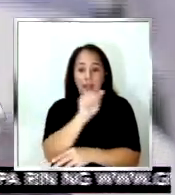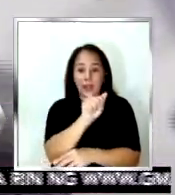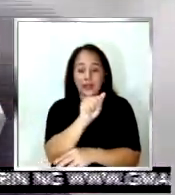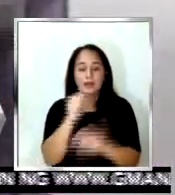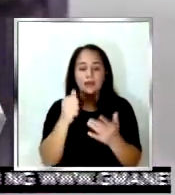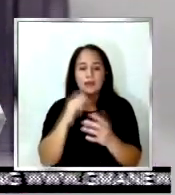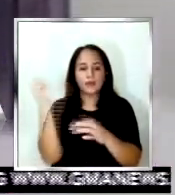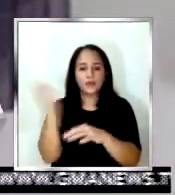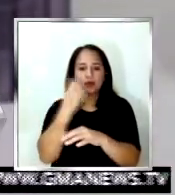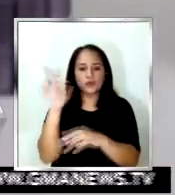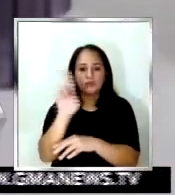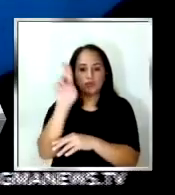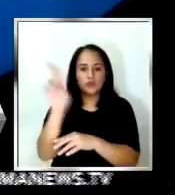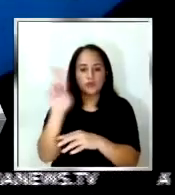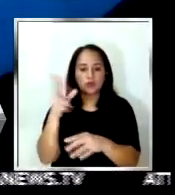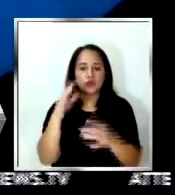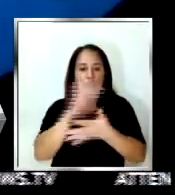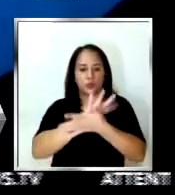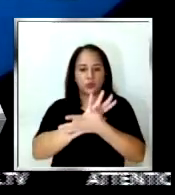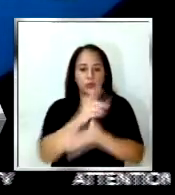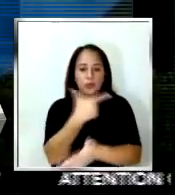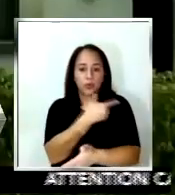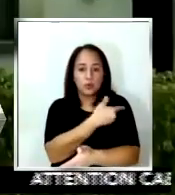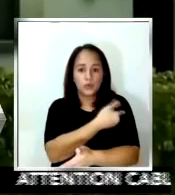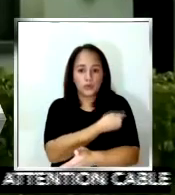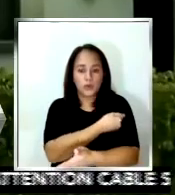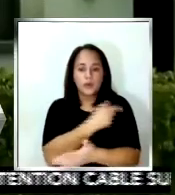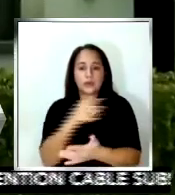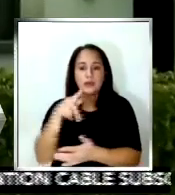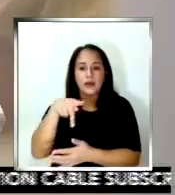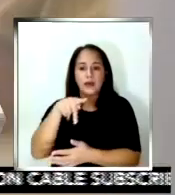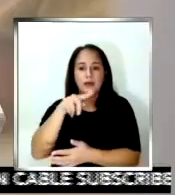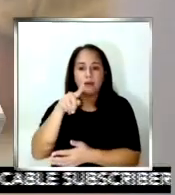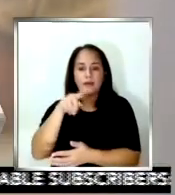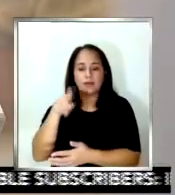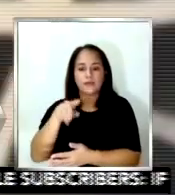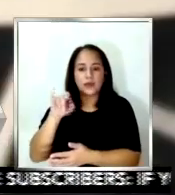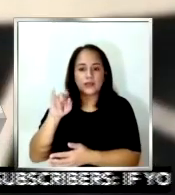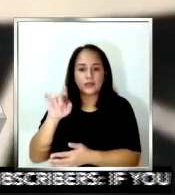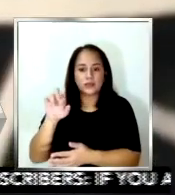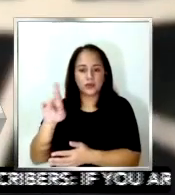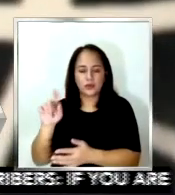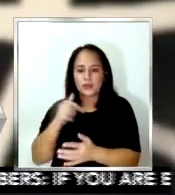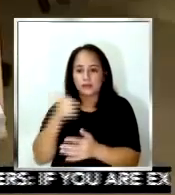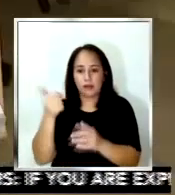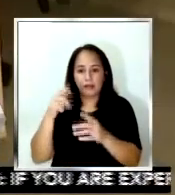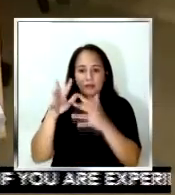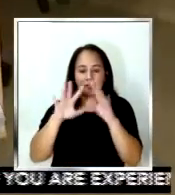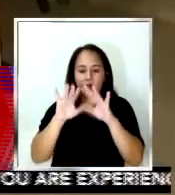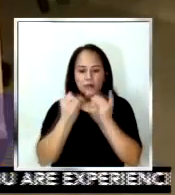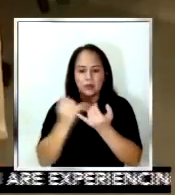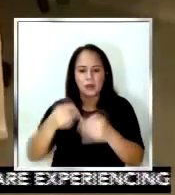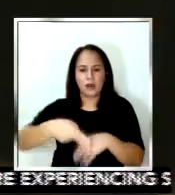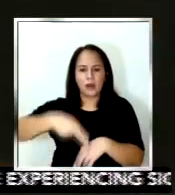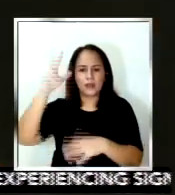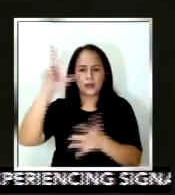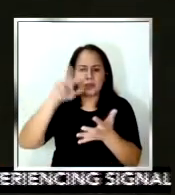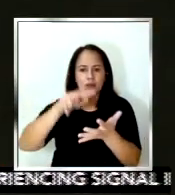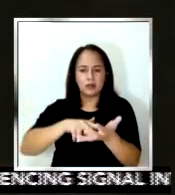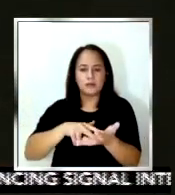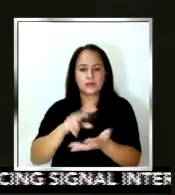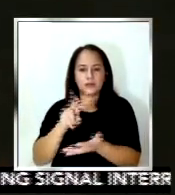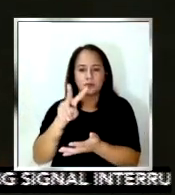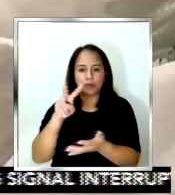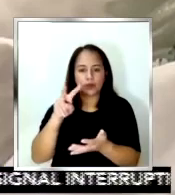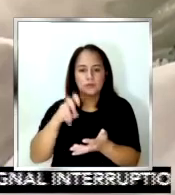use ng COVID-19 vaccine ng Pfizer at BioNTech. Record high ang 3,253 deaths na naitala